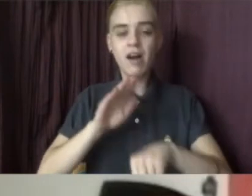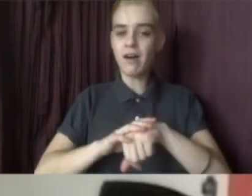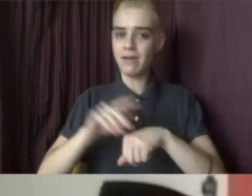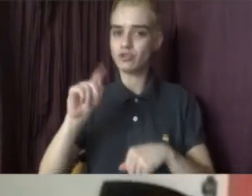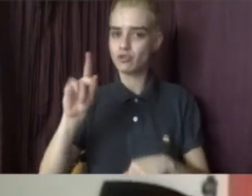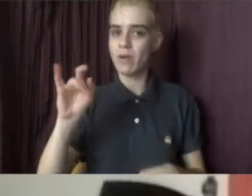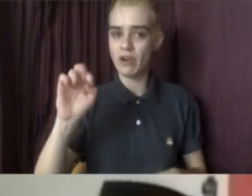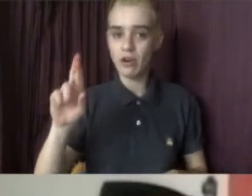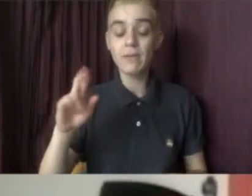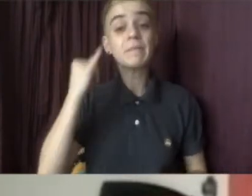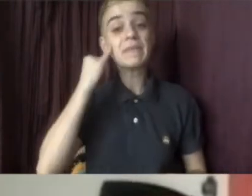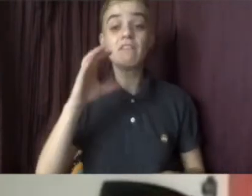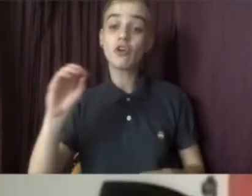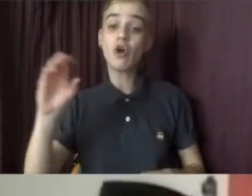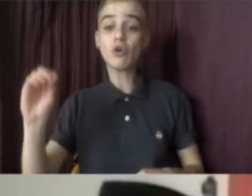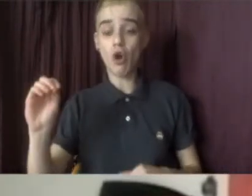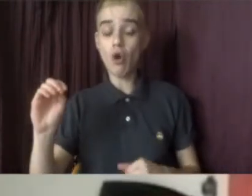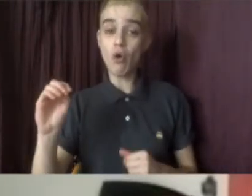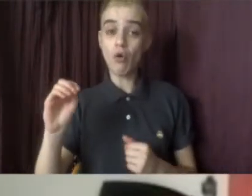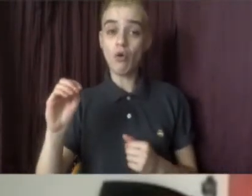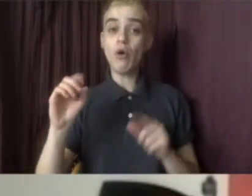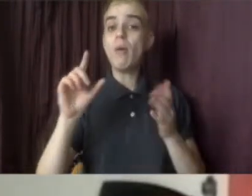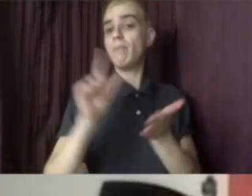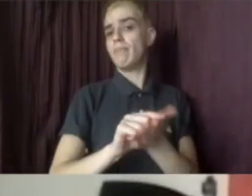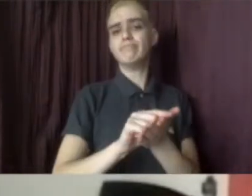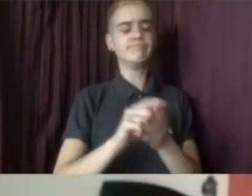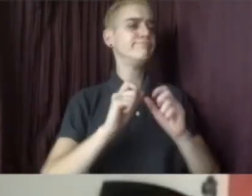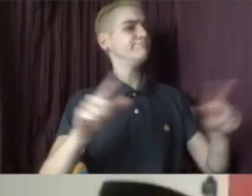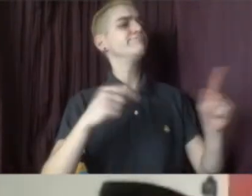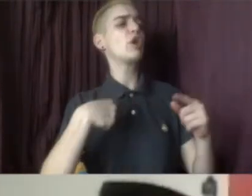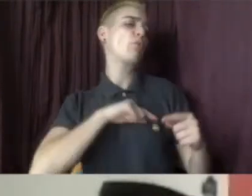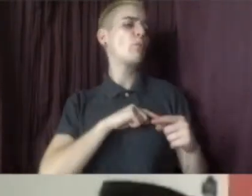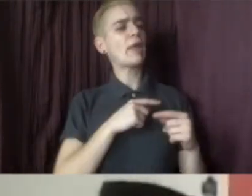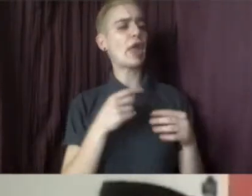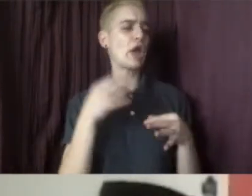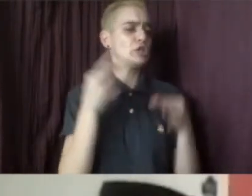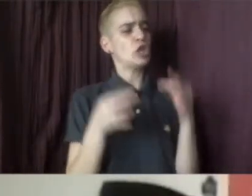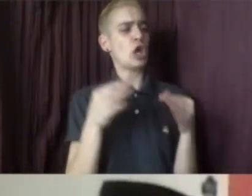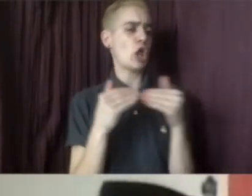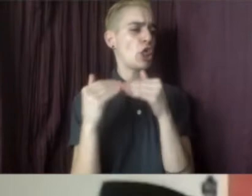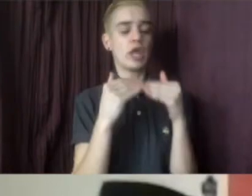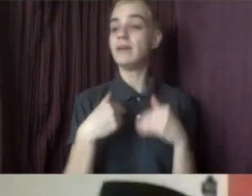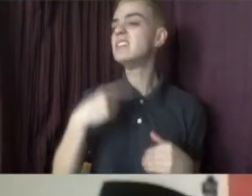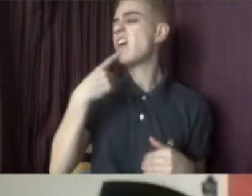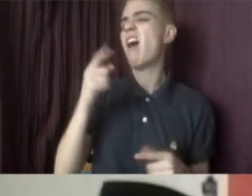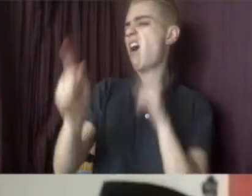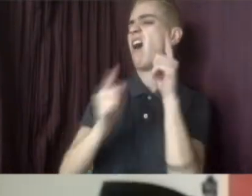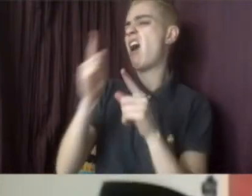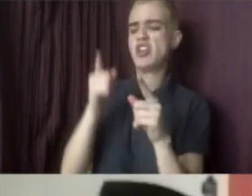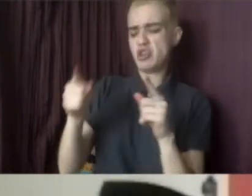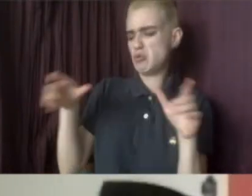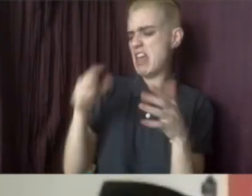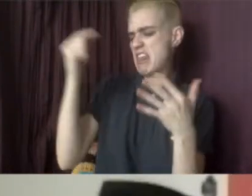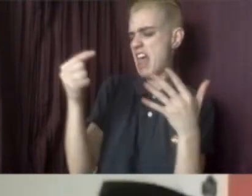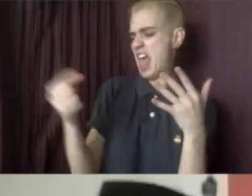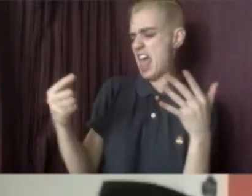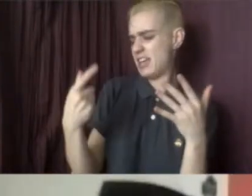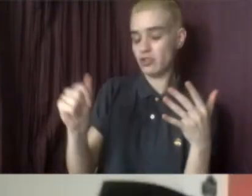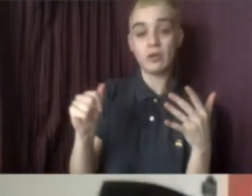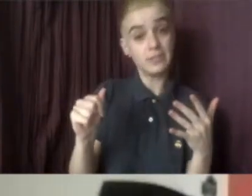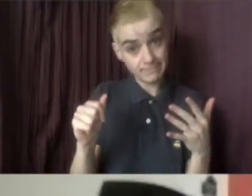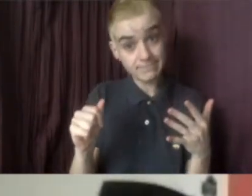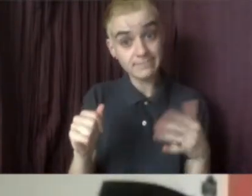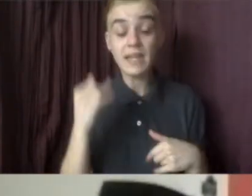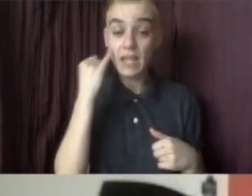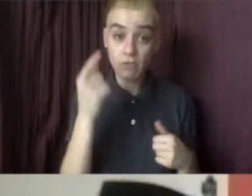right? There are other ways to protest companies and boycott companies now, because we're in a